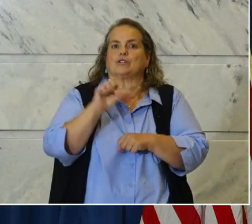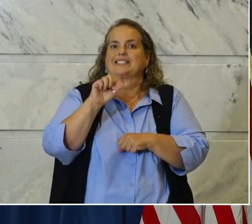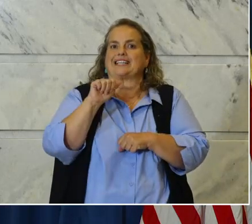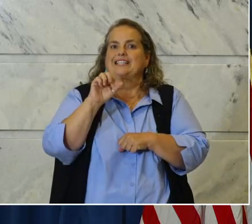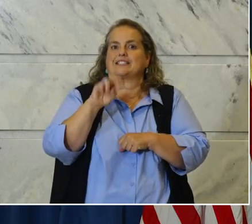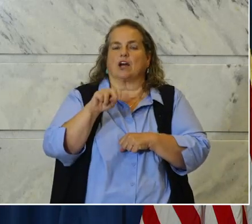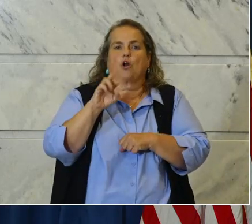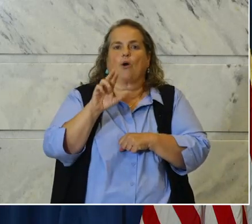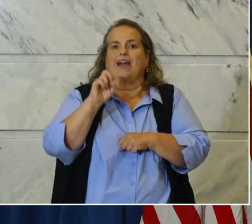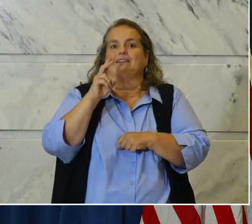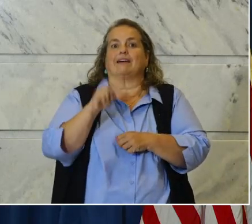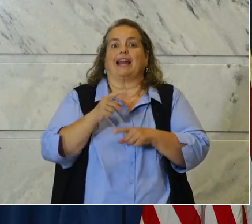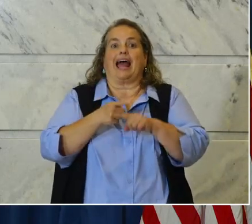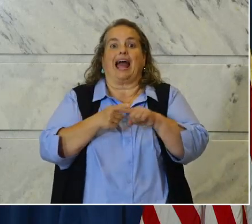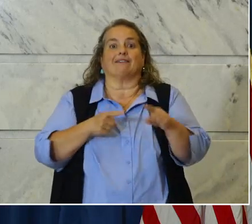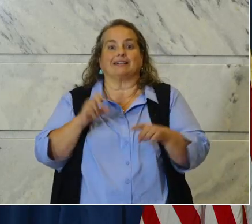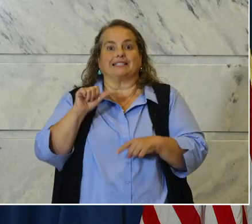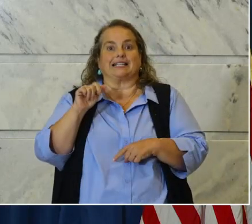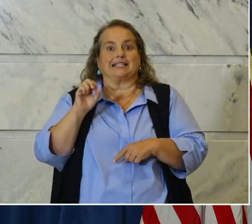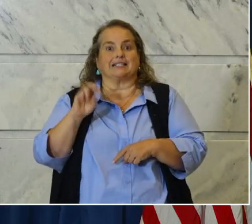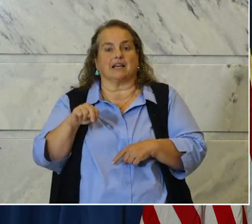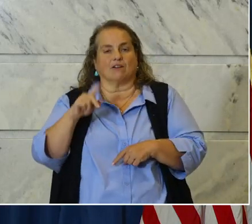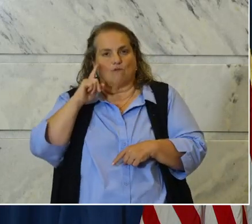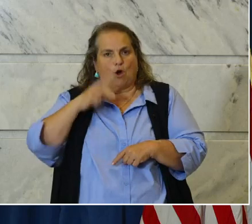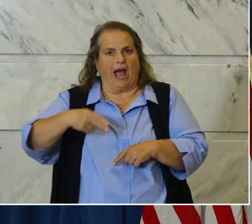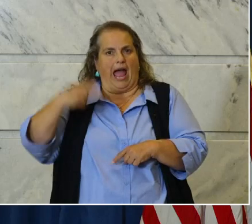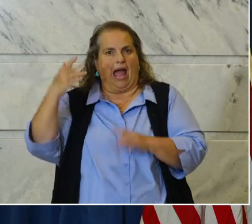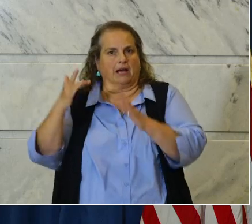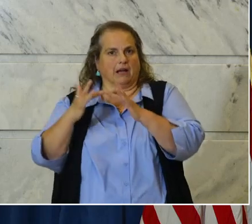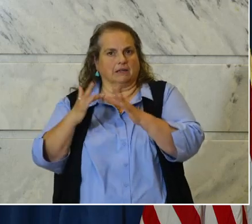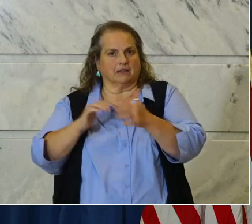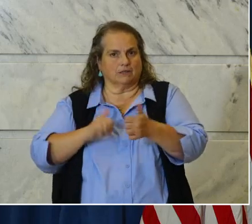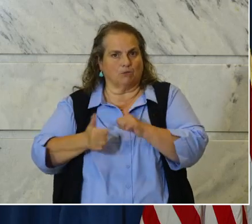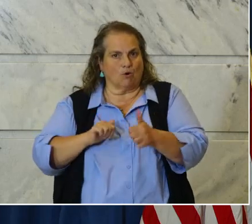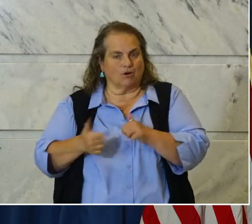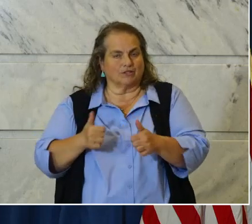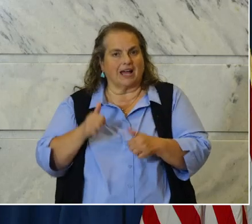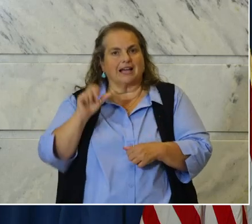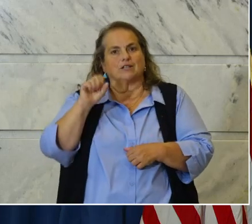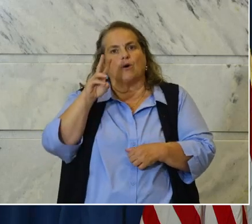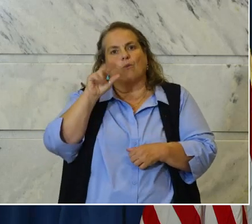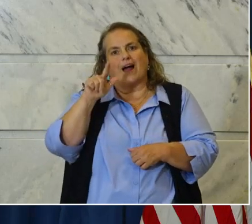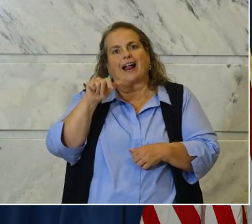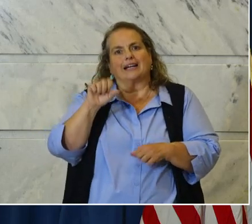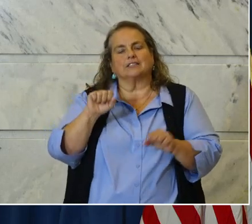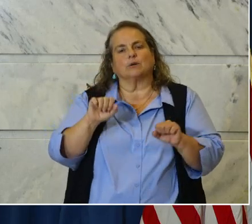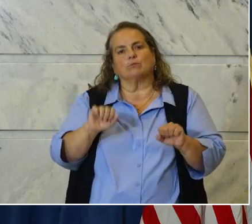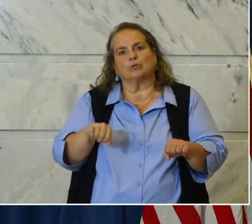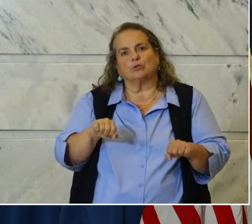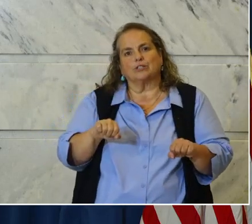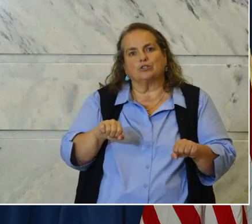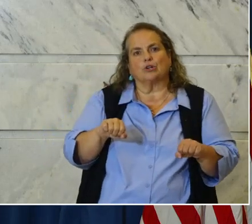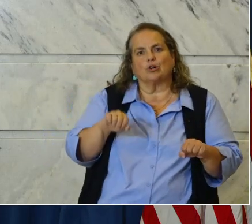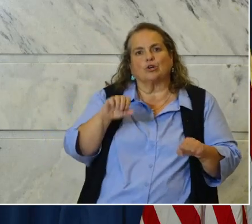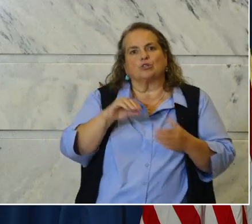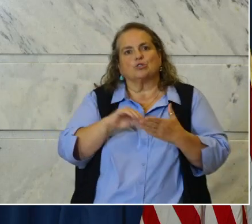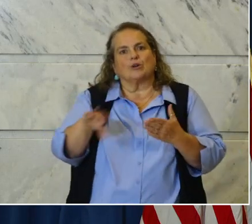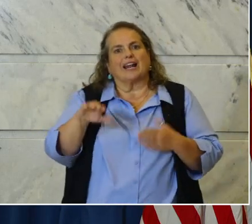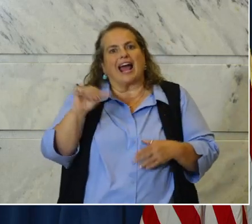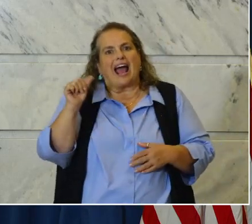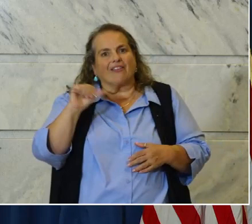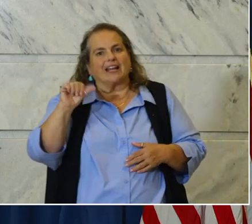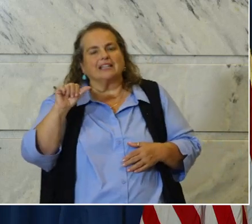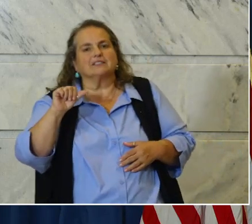partial season in high contact sports, as well as the potential risk to the student athlete, him